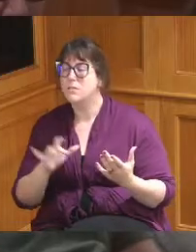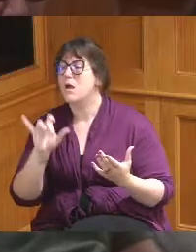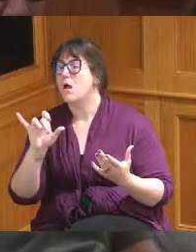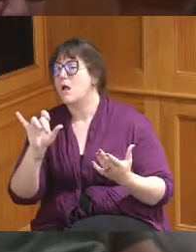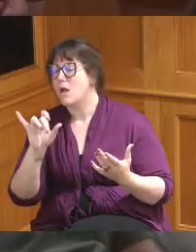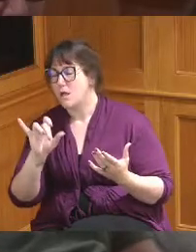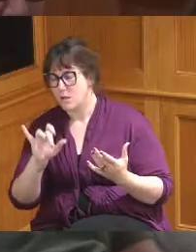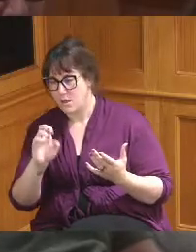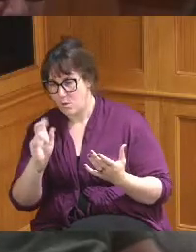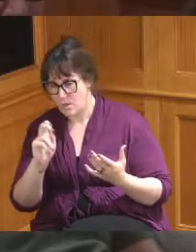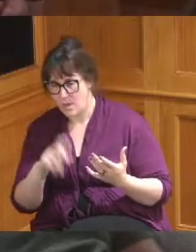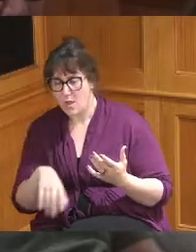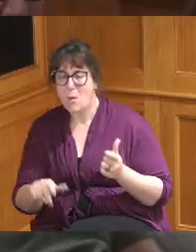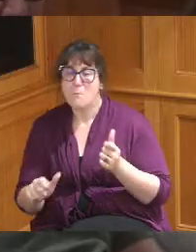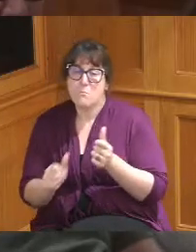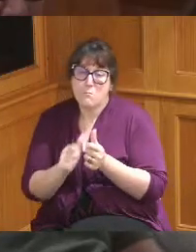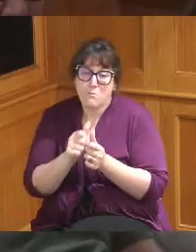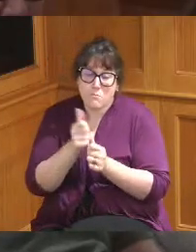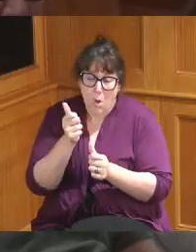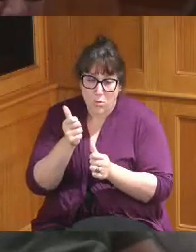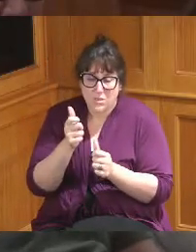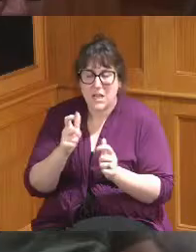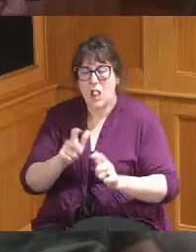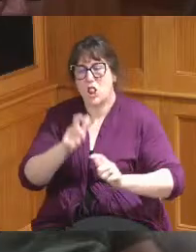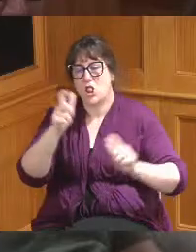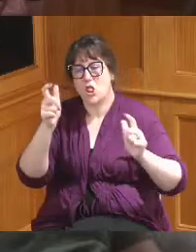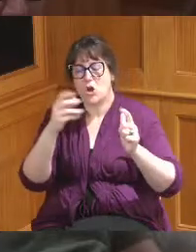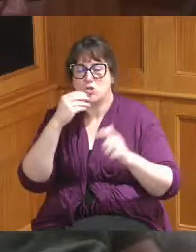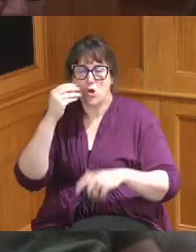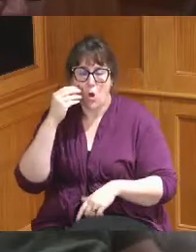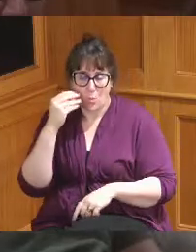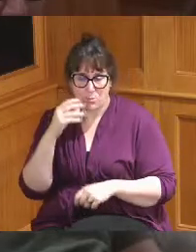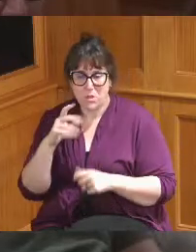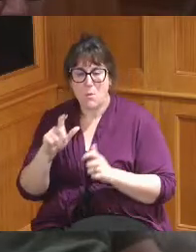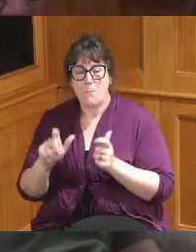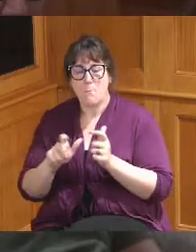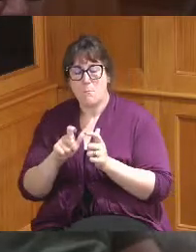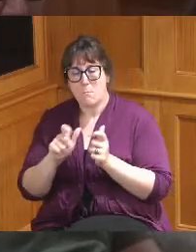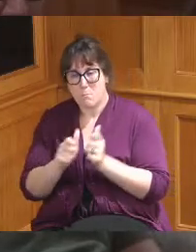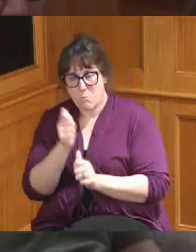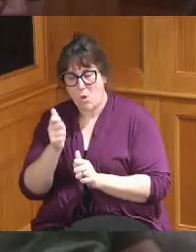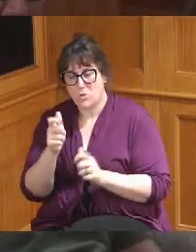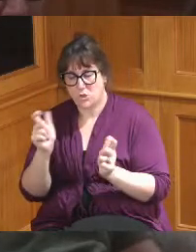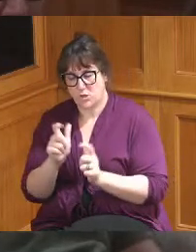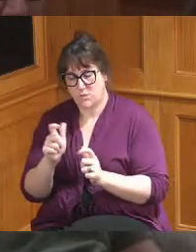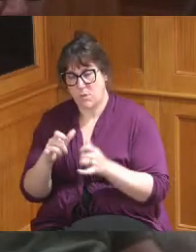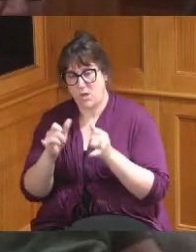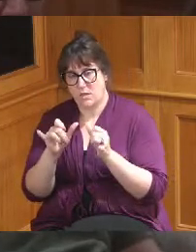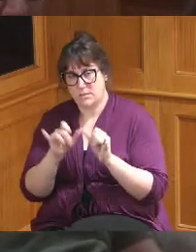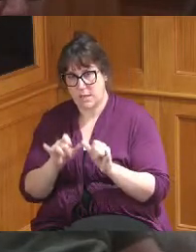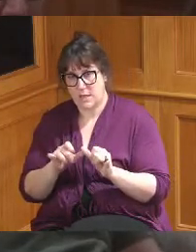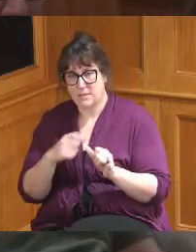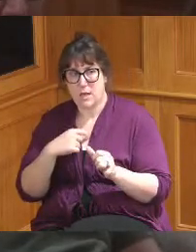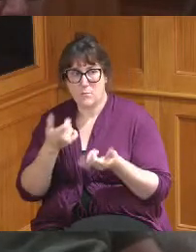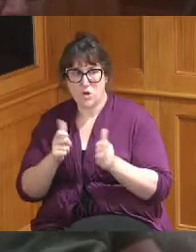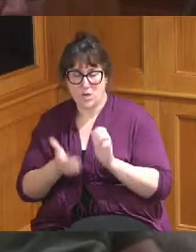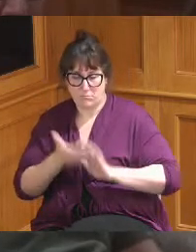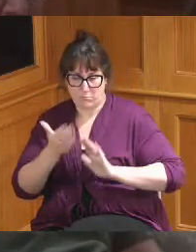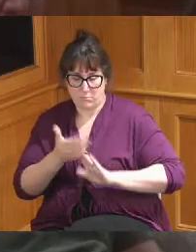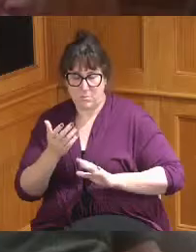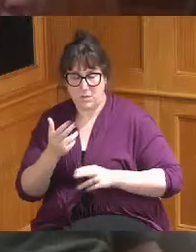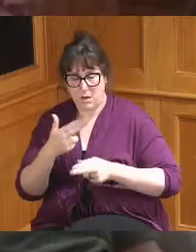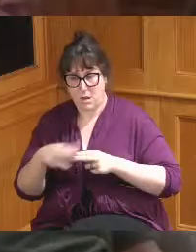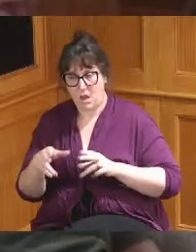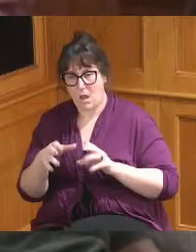Yeah, most of our even larger homes, most residential are that smallest size. I'll try to run through this because I have a Okay. few